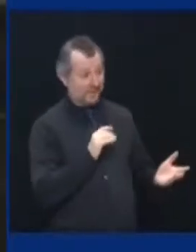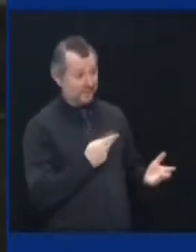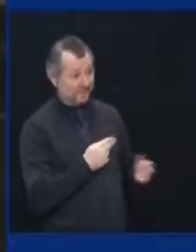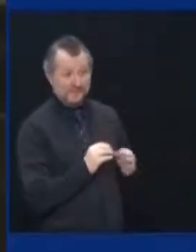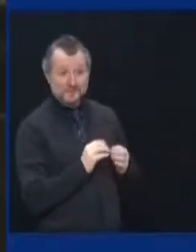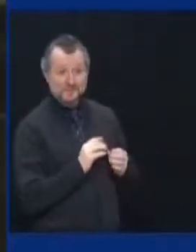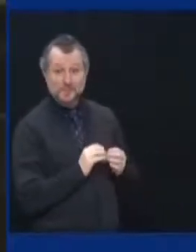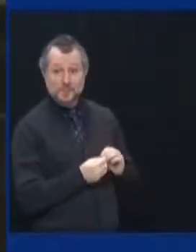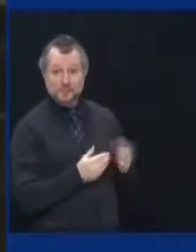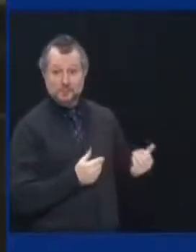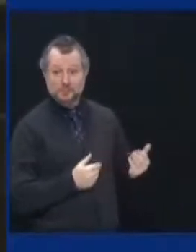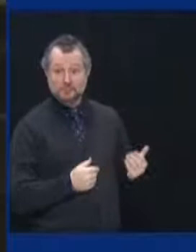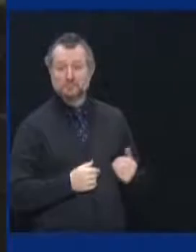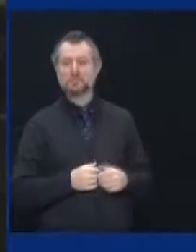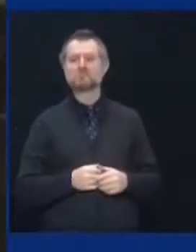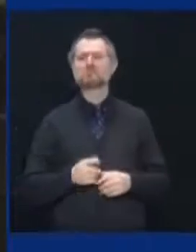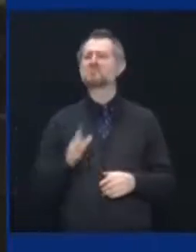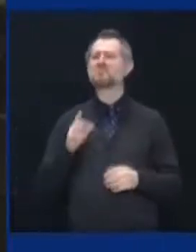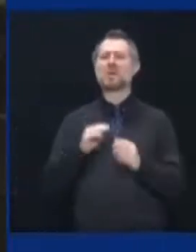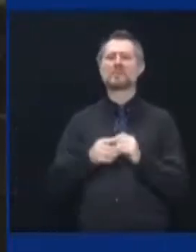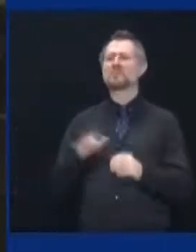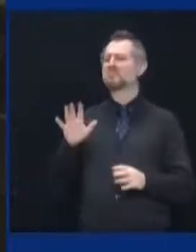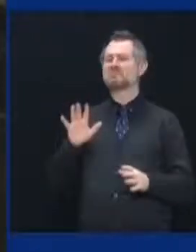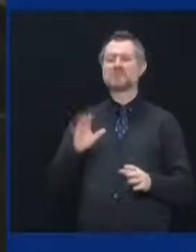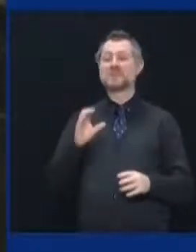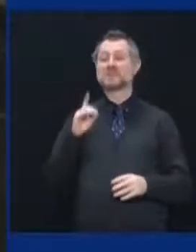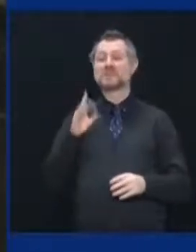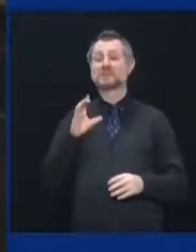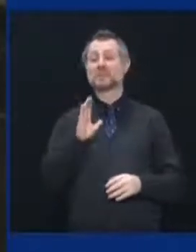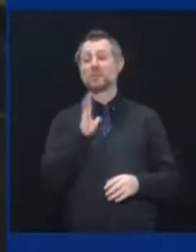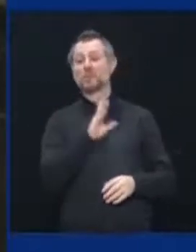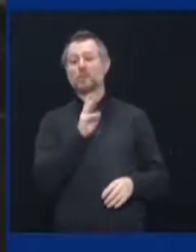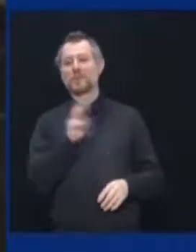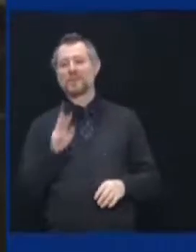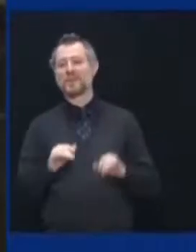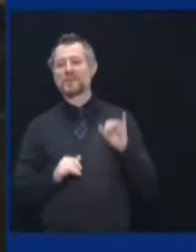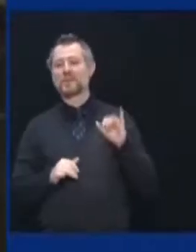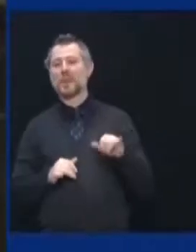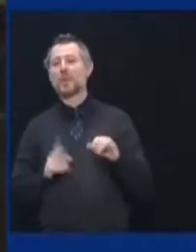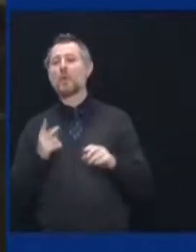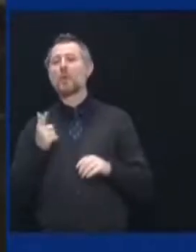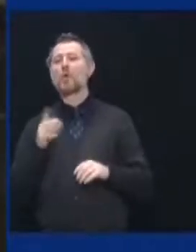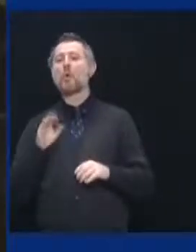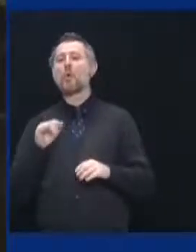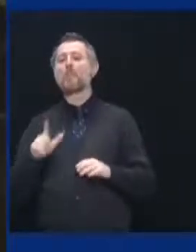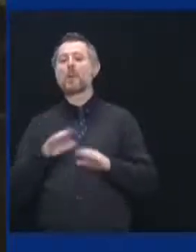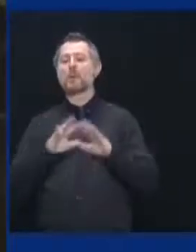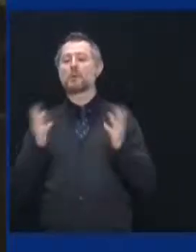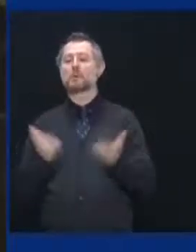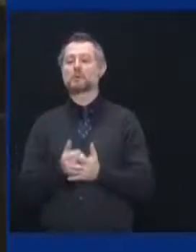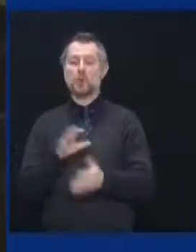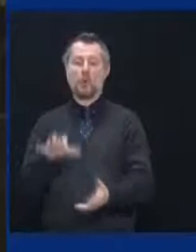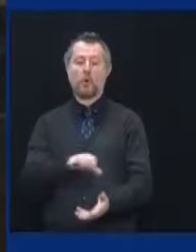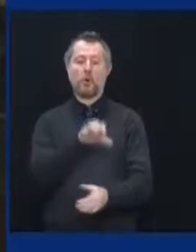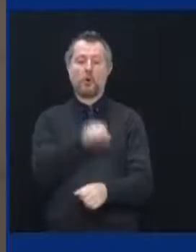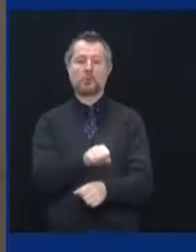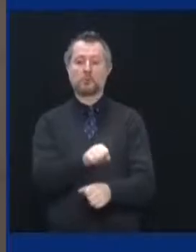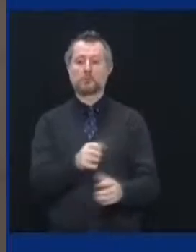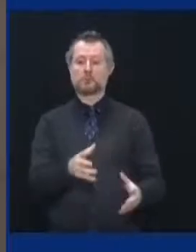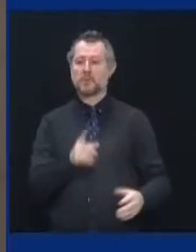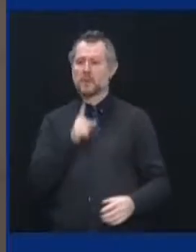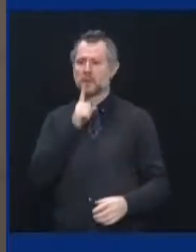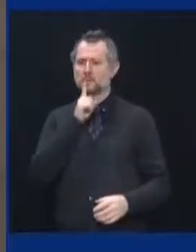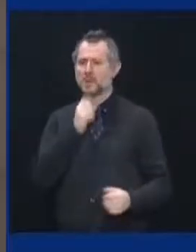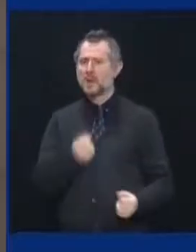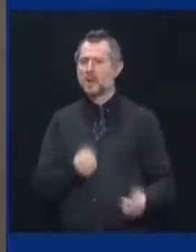Sure. There's no discrepancy here. The CDC number on its website is a global allocation number to New York. That is not necessarily what has been delivered to New York